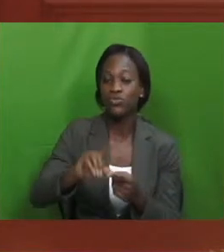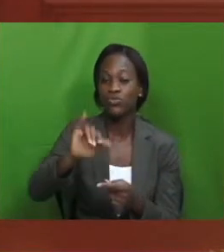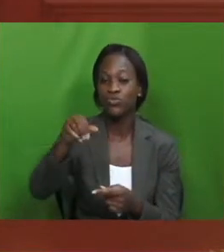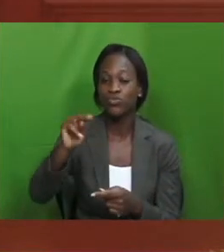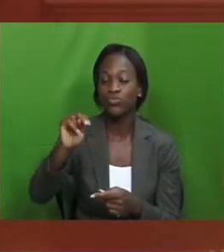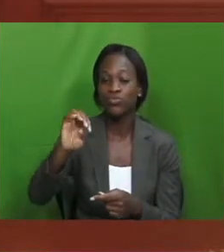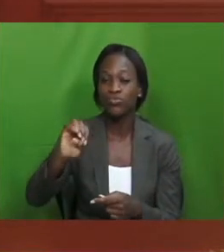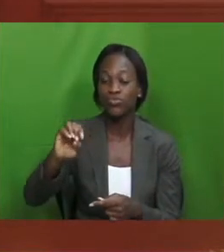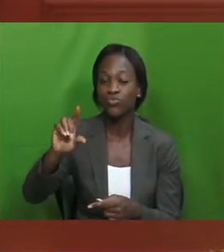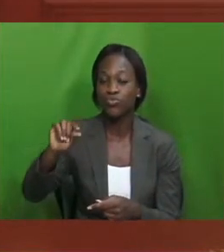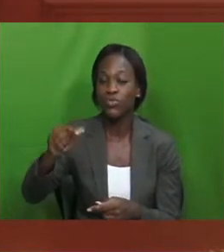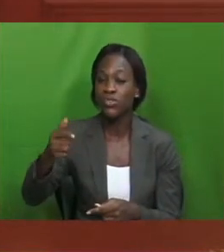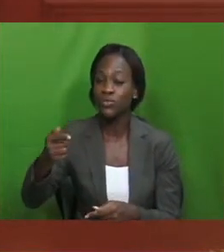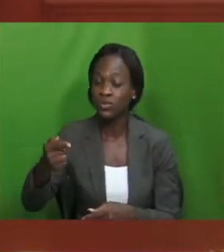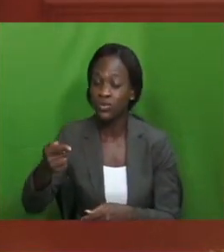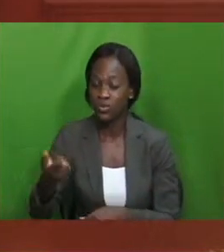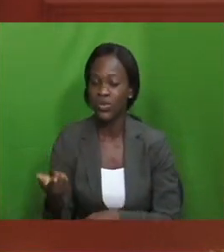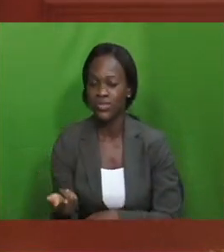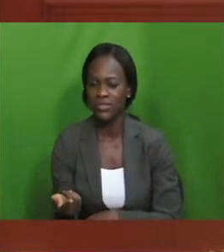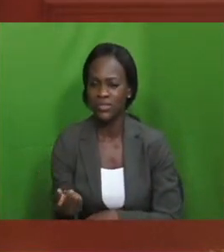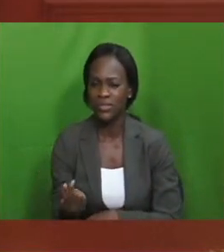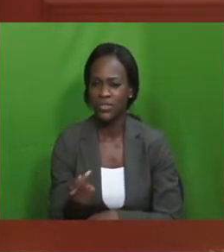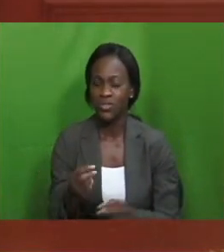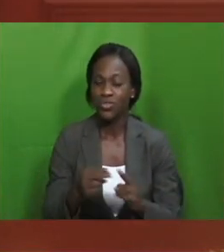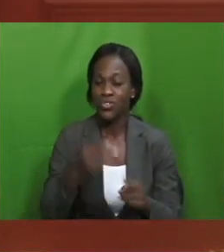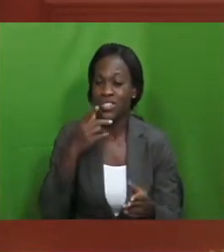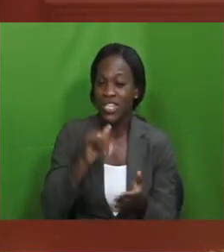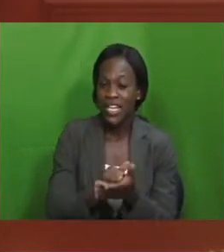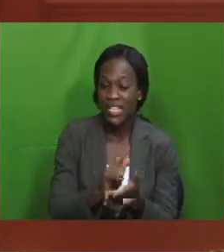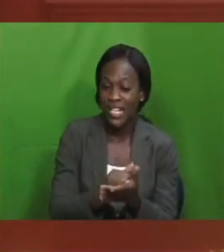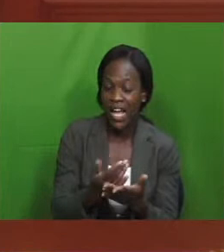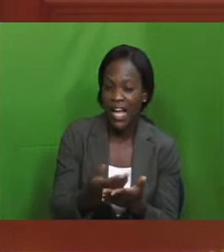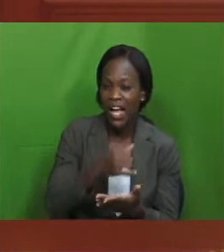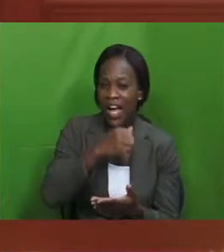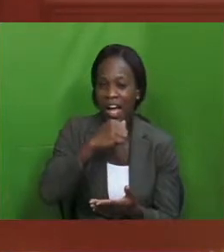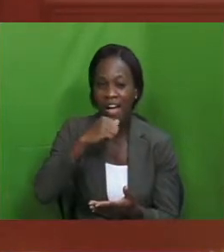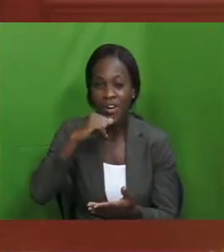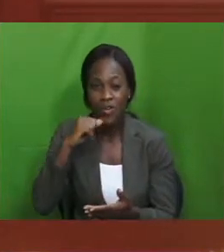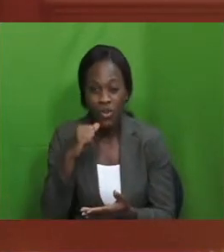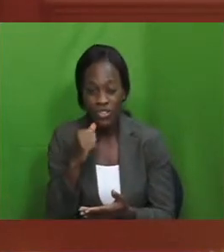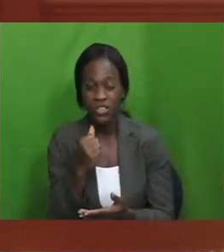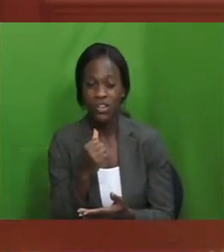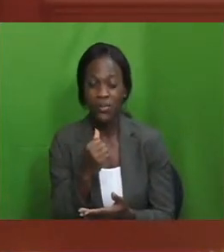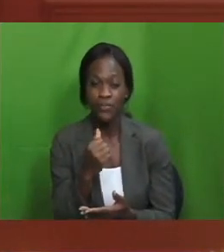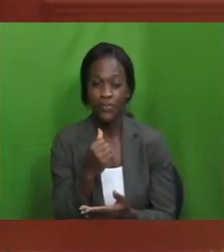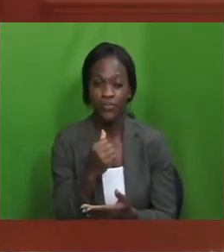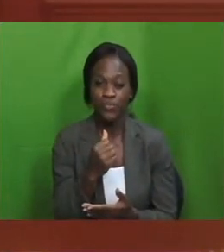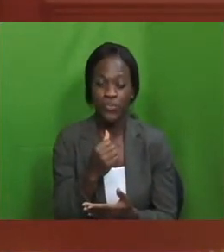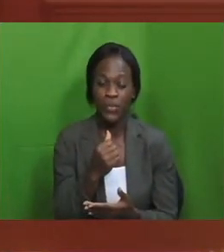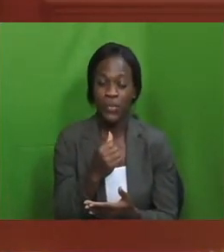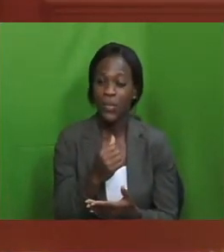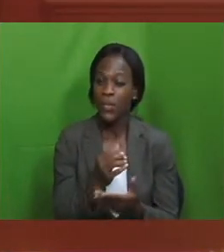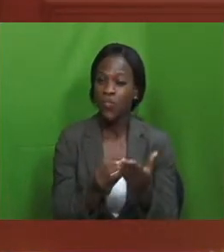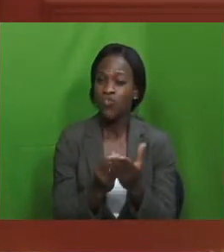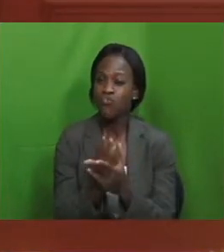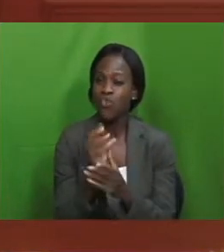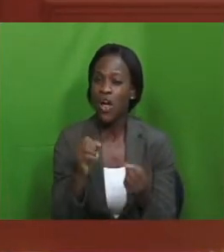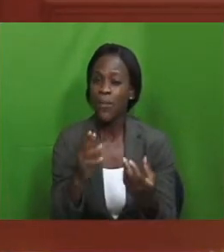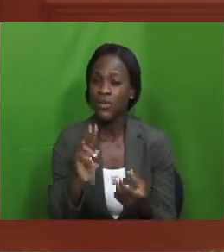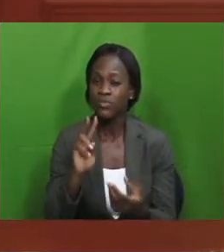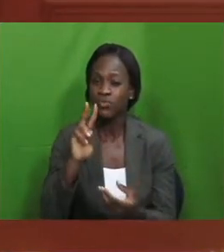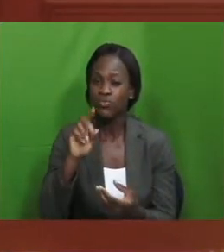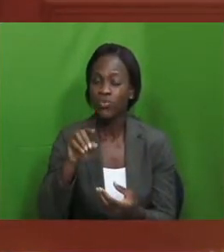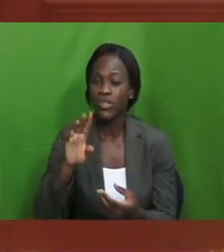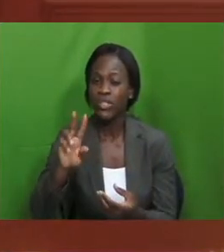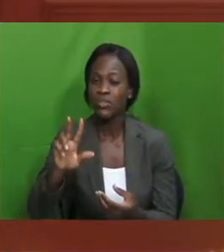our purposes. So, Mr. Speaker, agriculture in the first 2 quarters of 2020 grew at 10.2%.